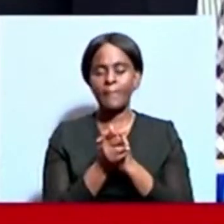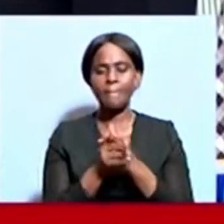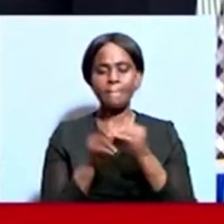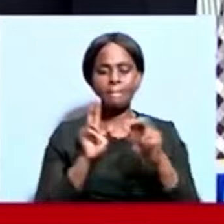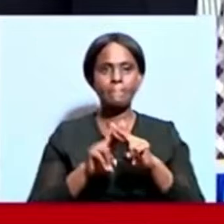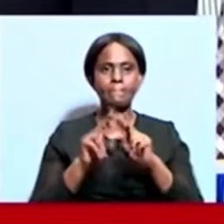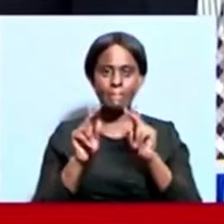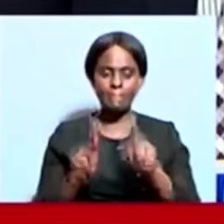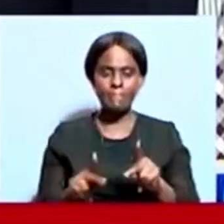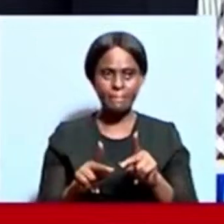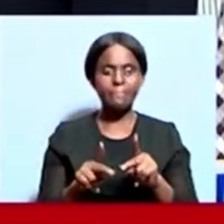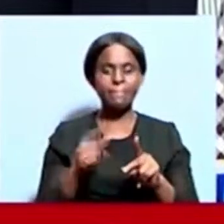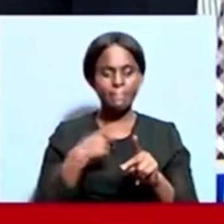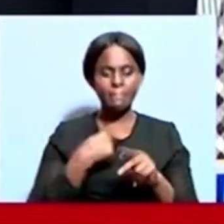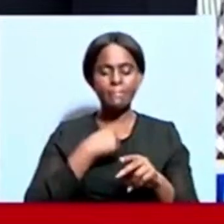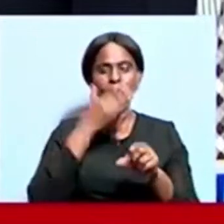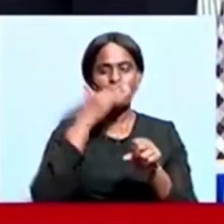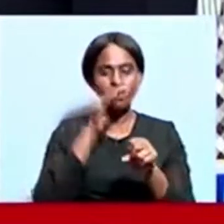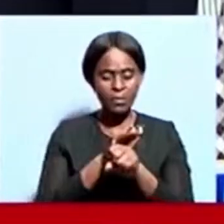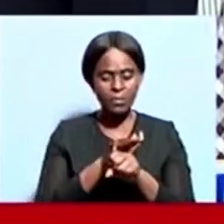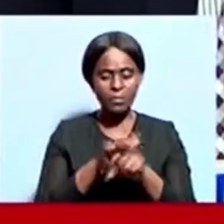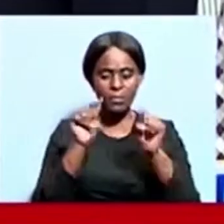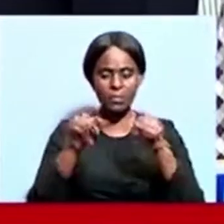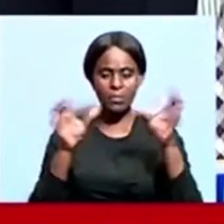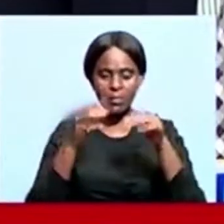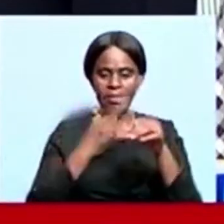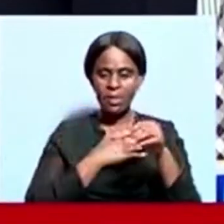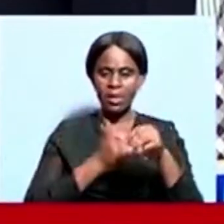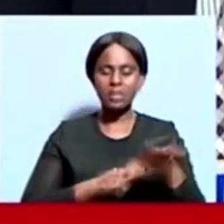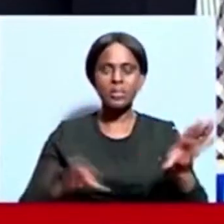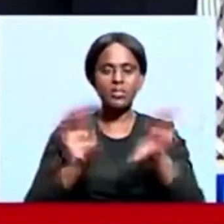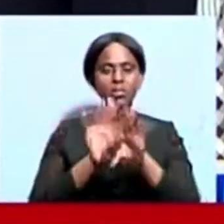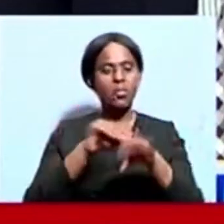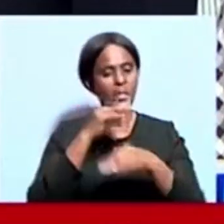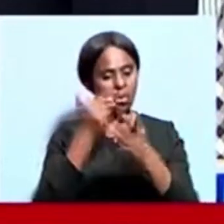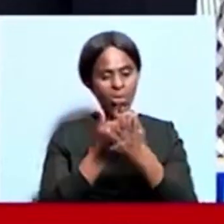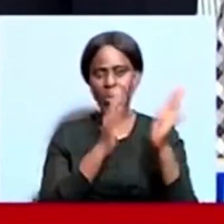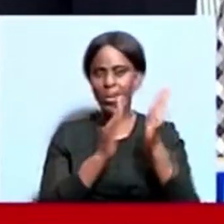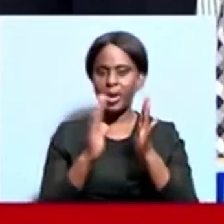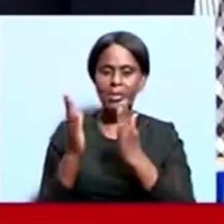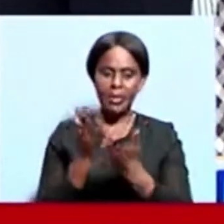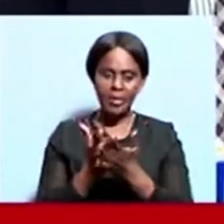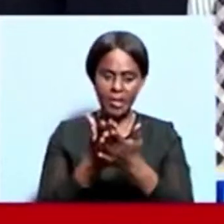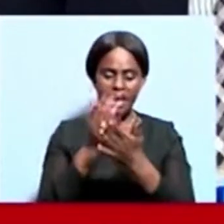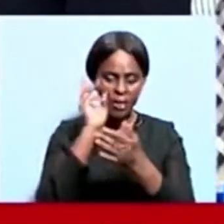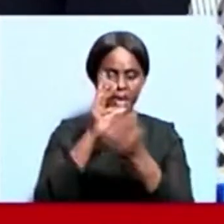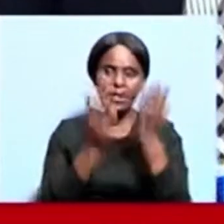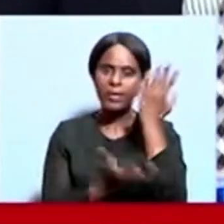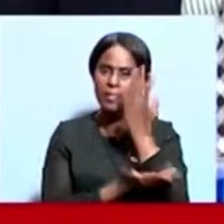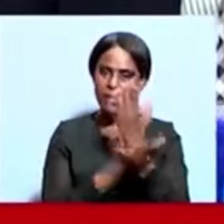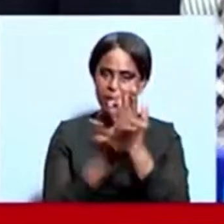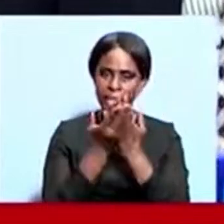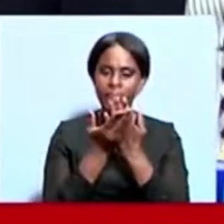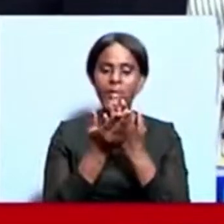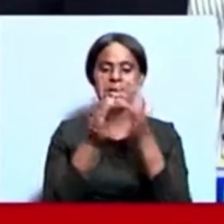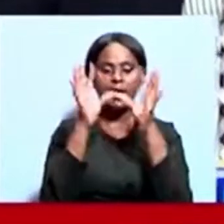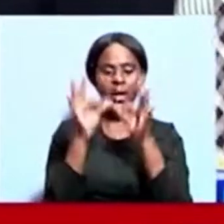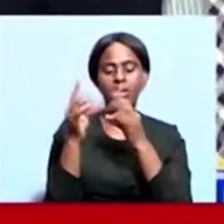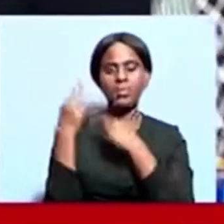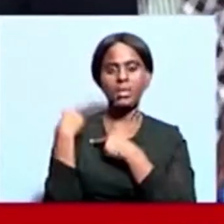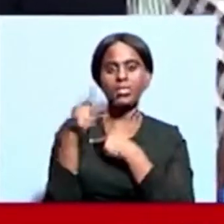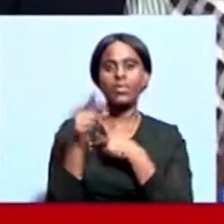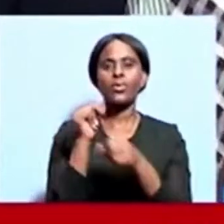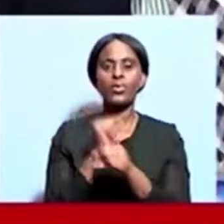Chair, I wish to assure this committee as I close that all remedial measures submitted shall be enhanced in order to improve accountability